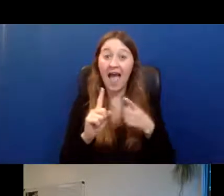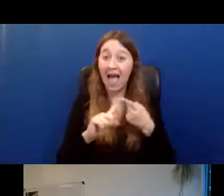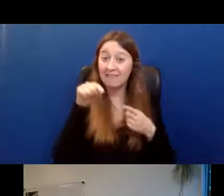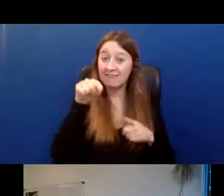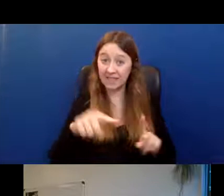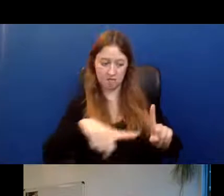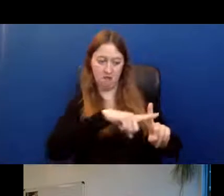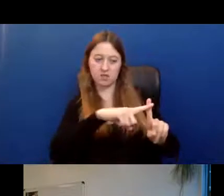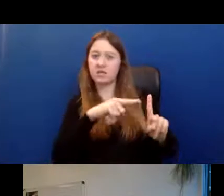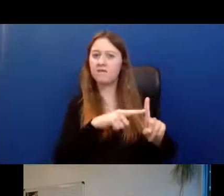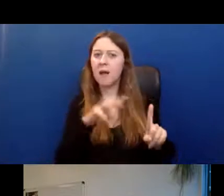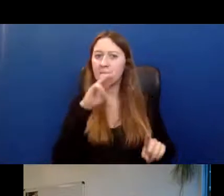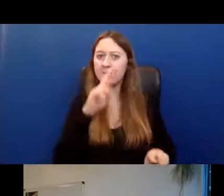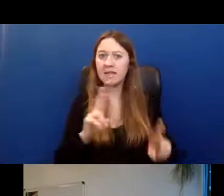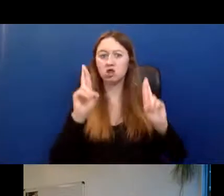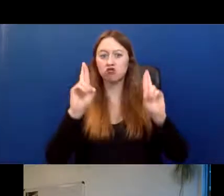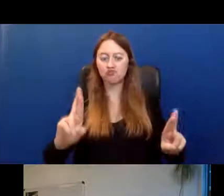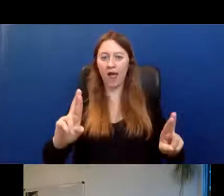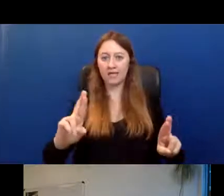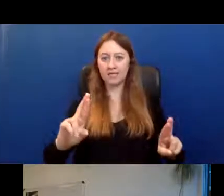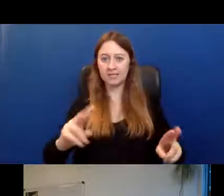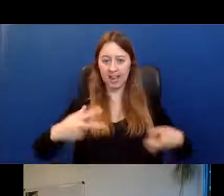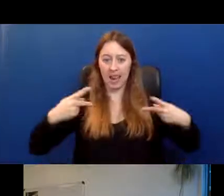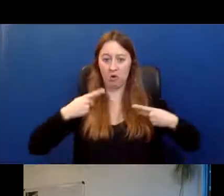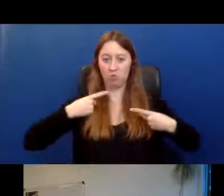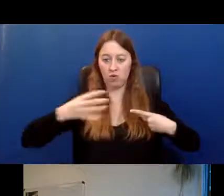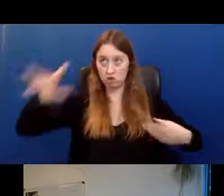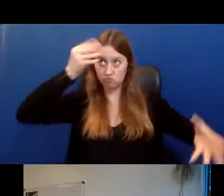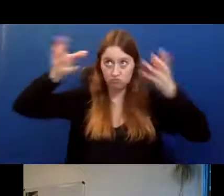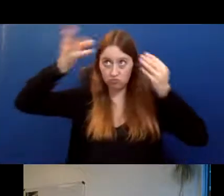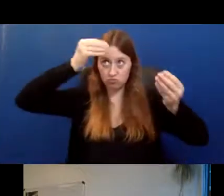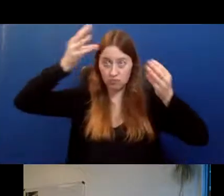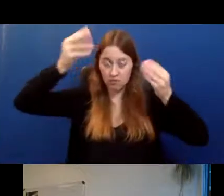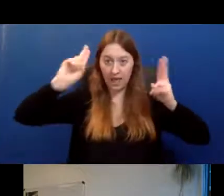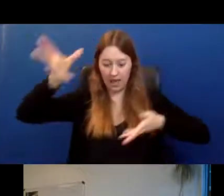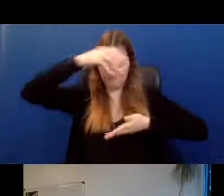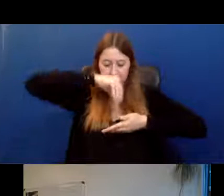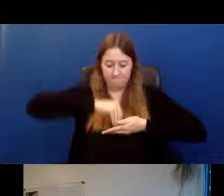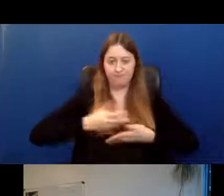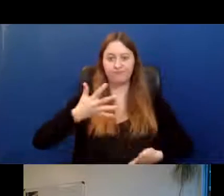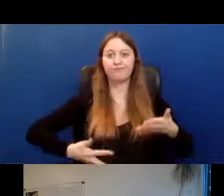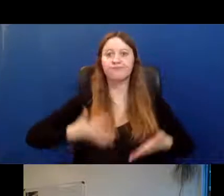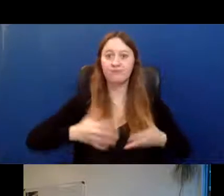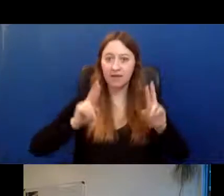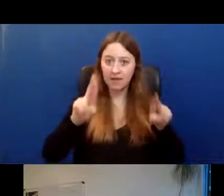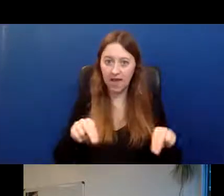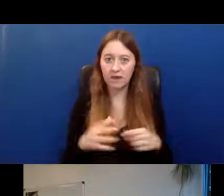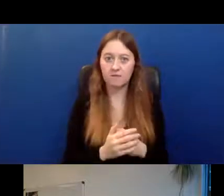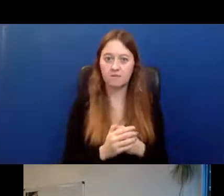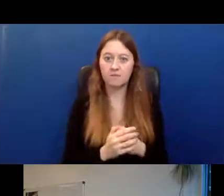input, of course, it is possible to develop very fluent sign language skills. But there are some